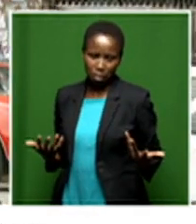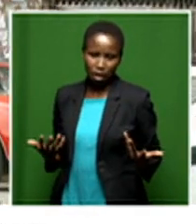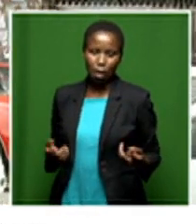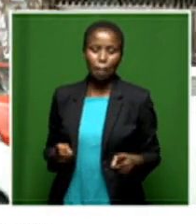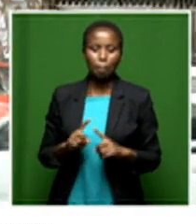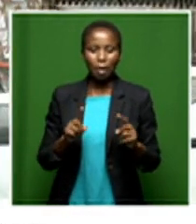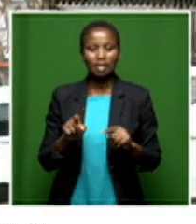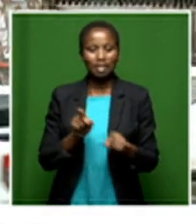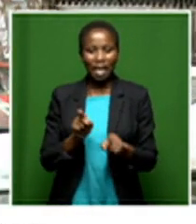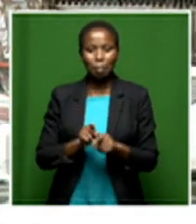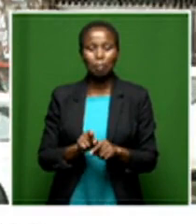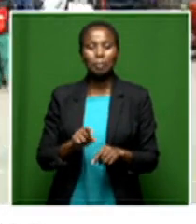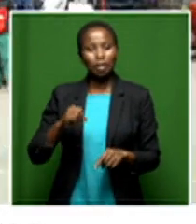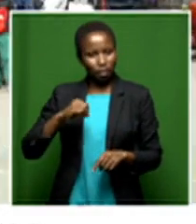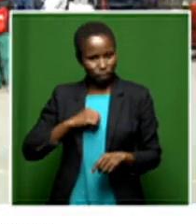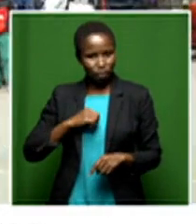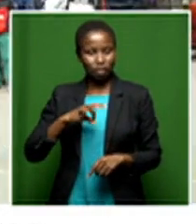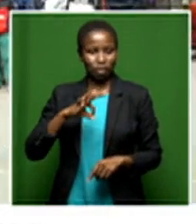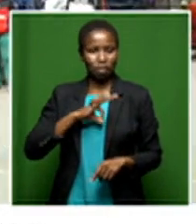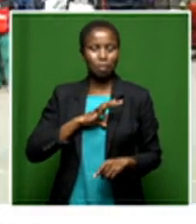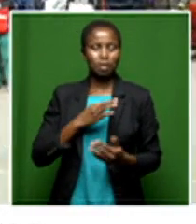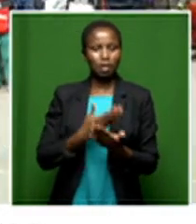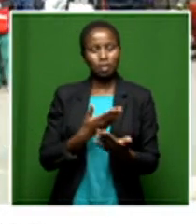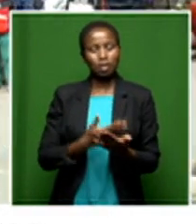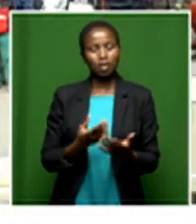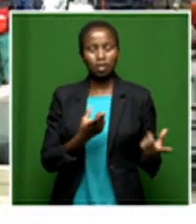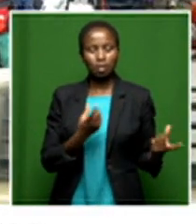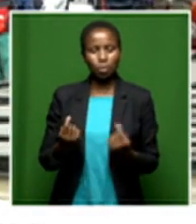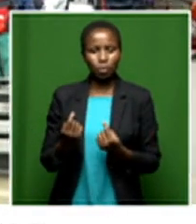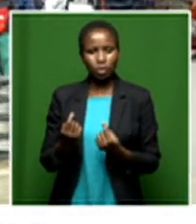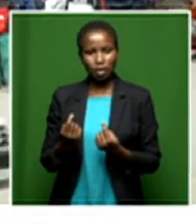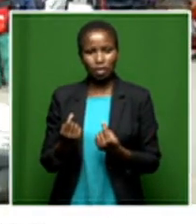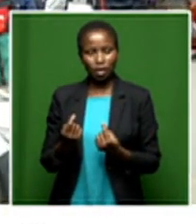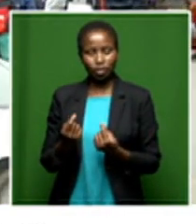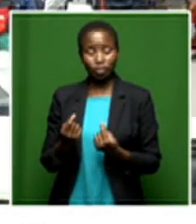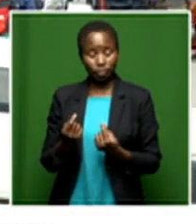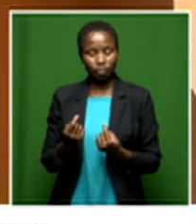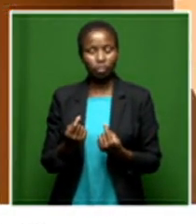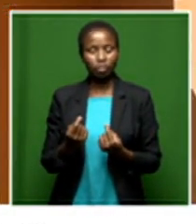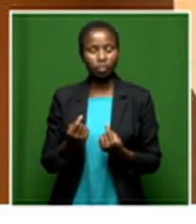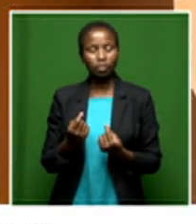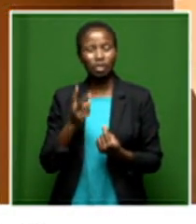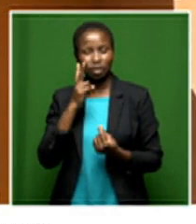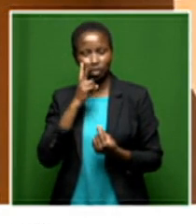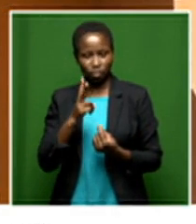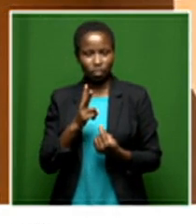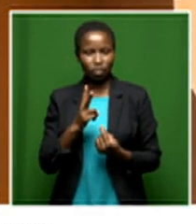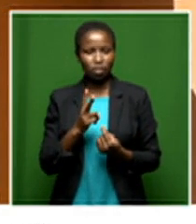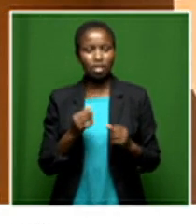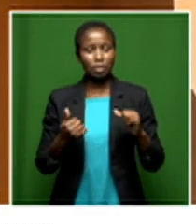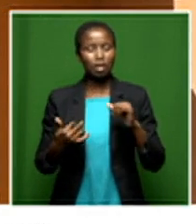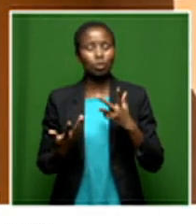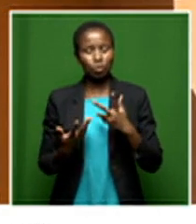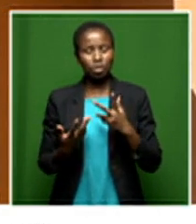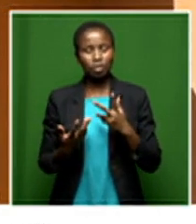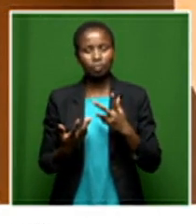at an all-time low. And I hear what you say, and I admire your enthusiasm and your optimism at this